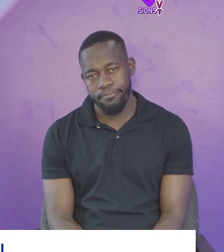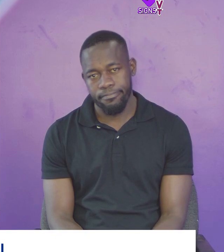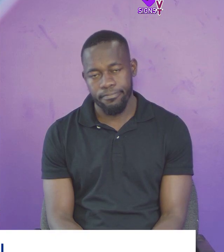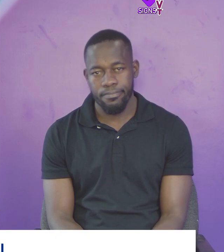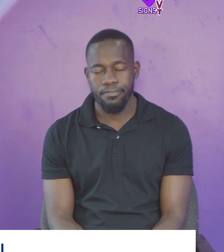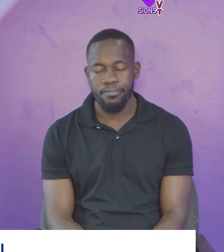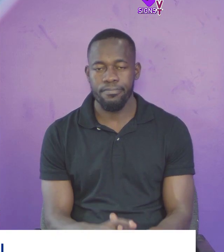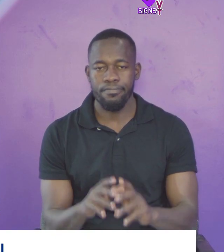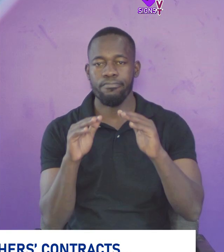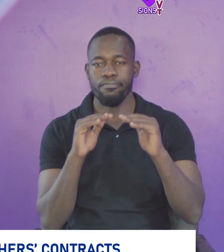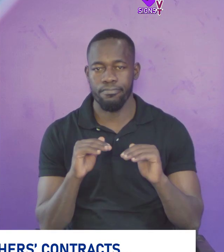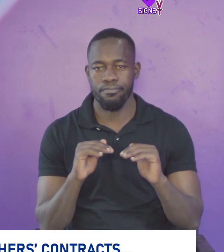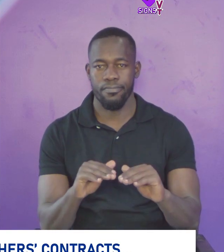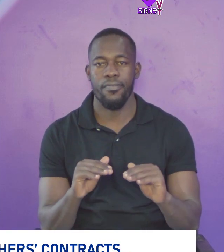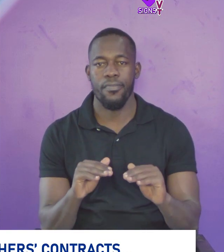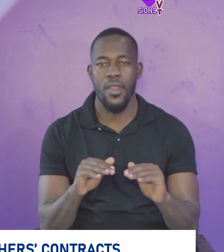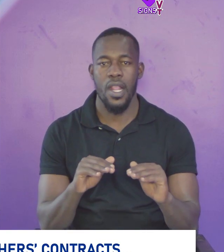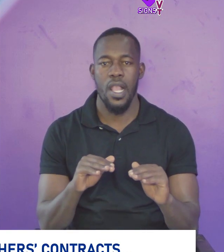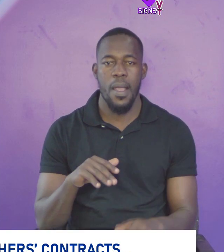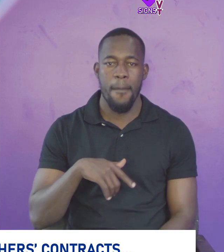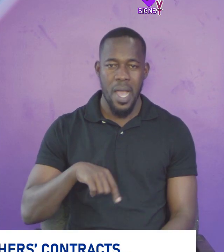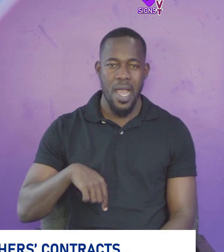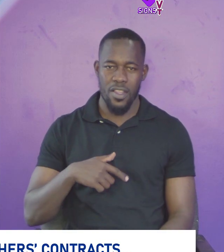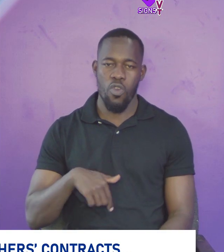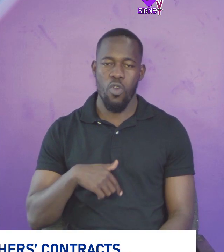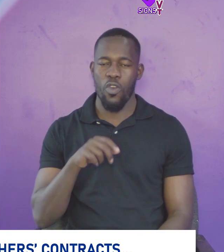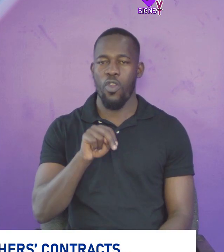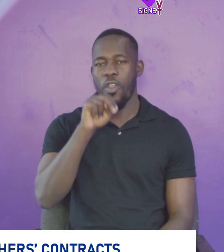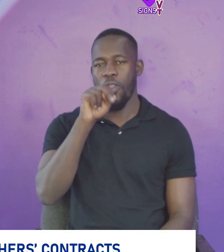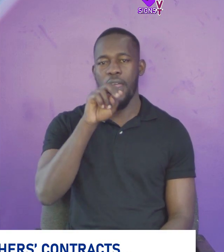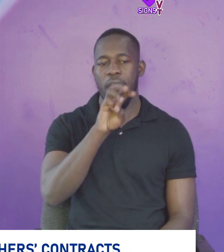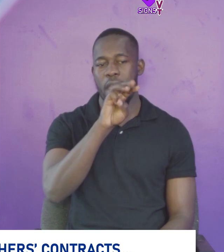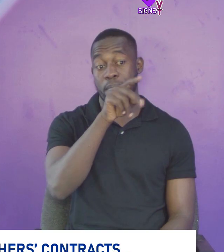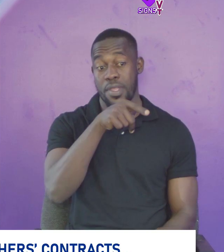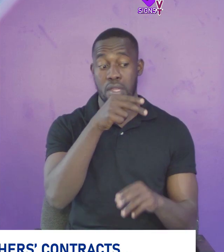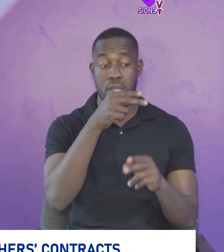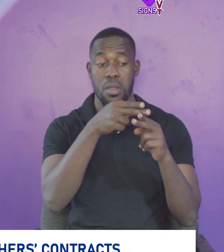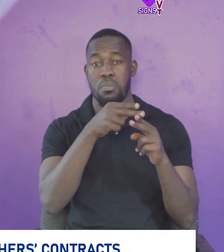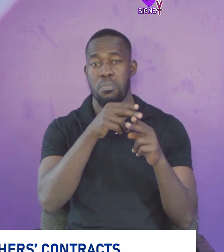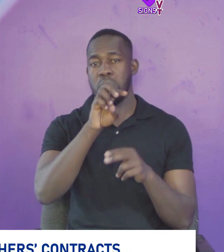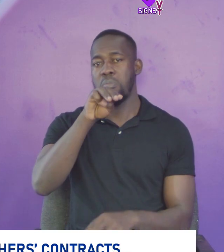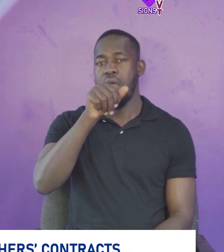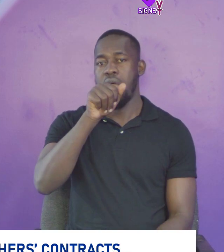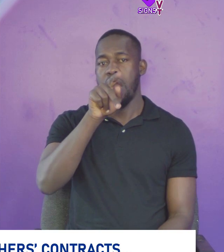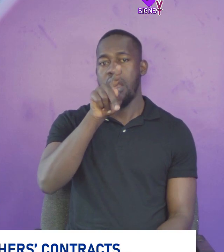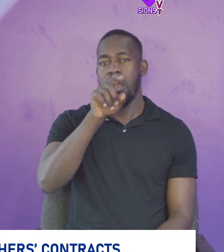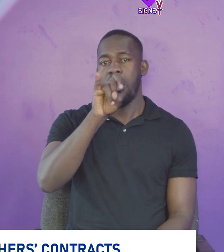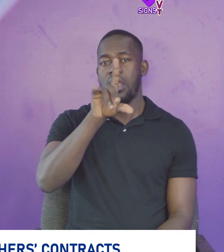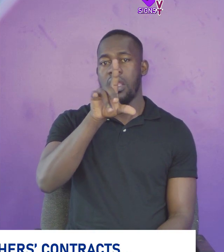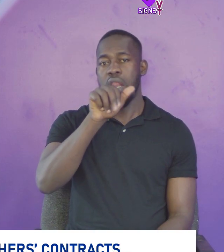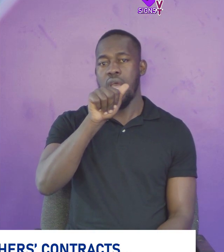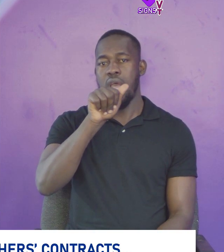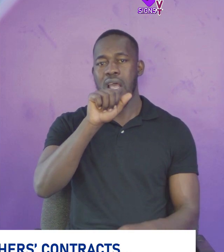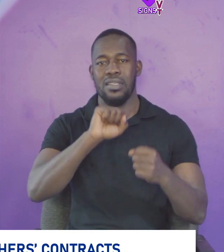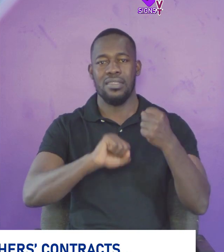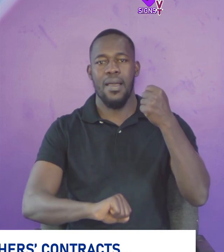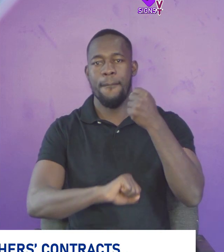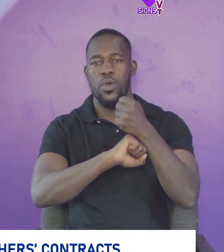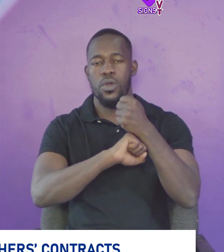In other news, Baringo North Member of Parliament Joseph Makilap has come out in support of the